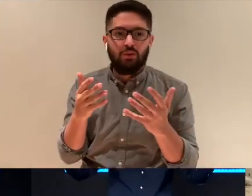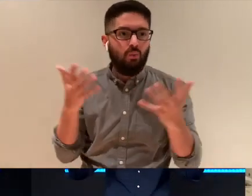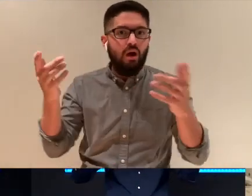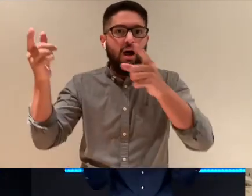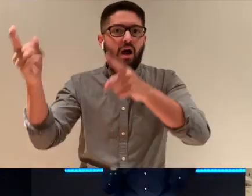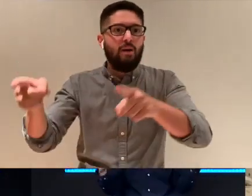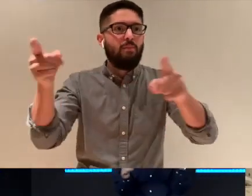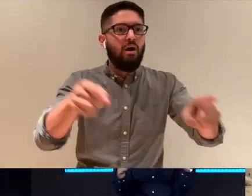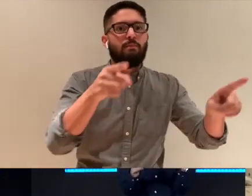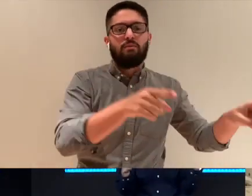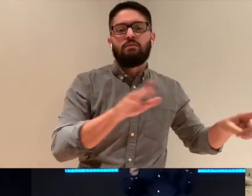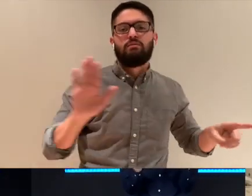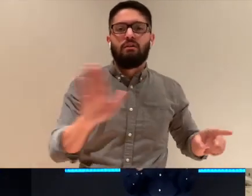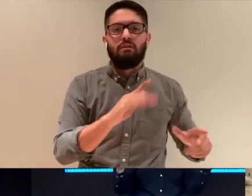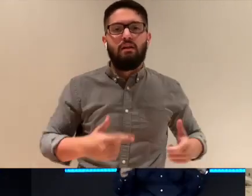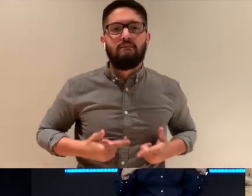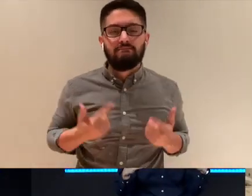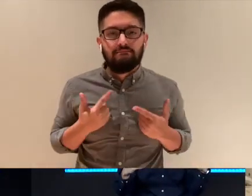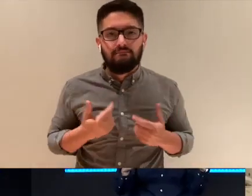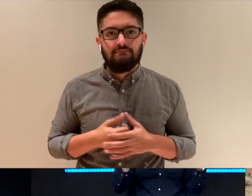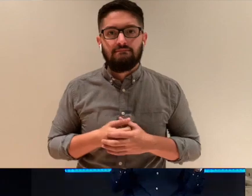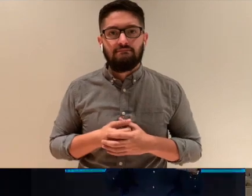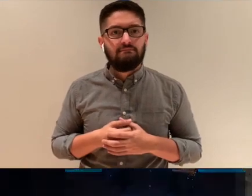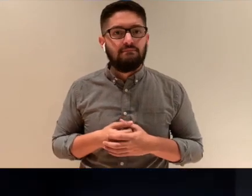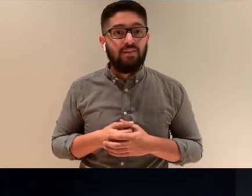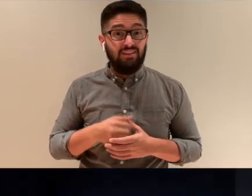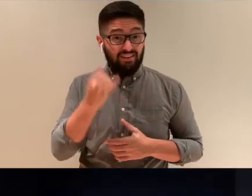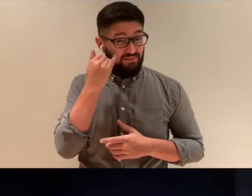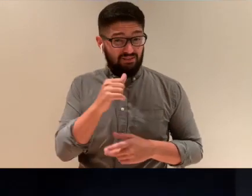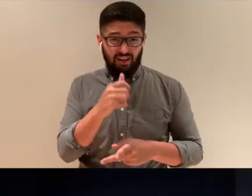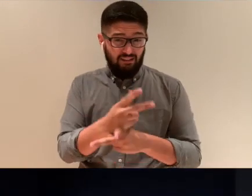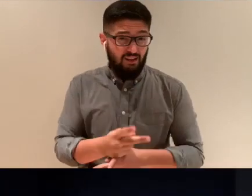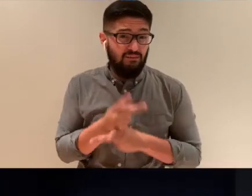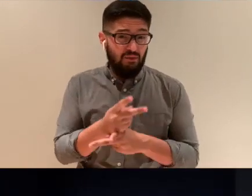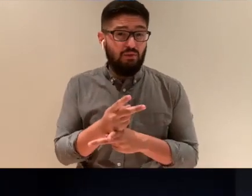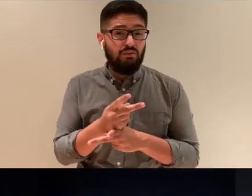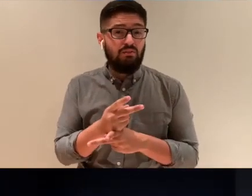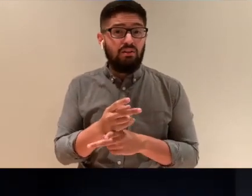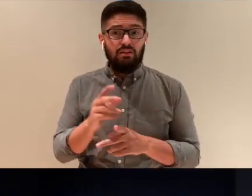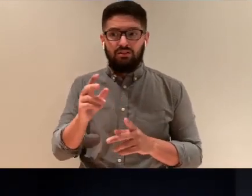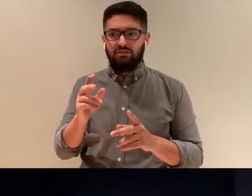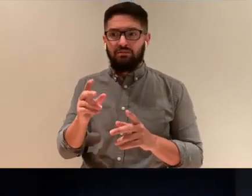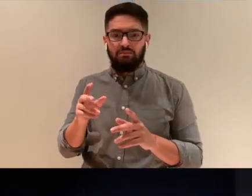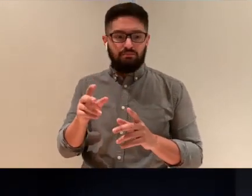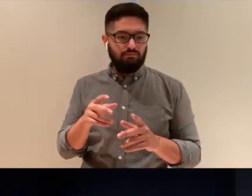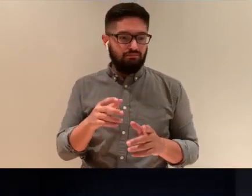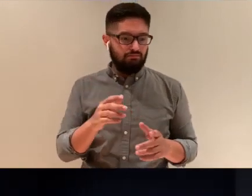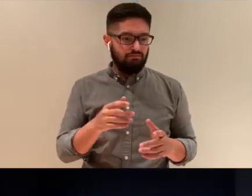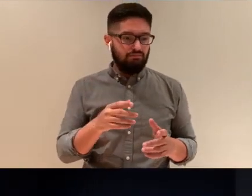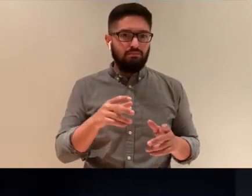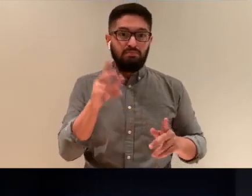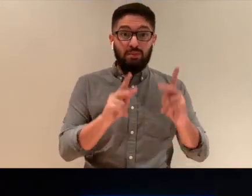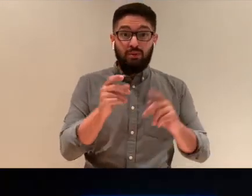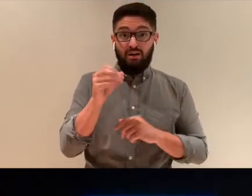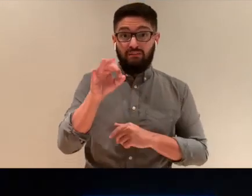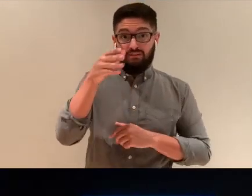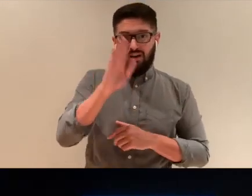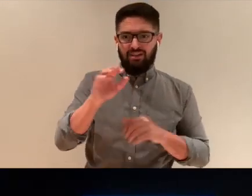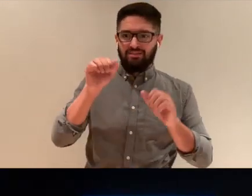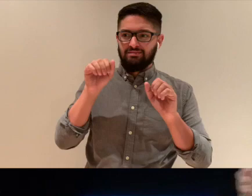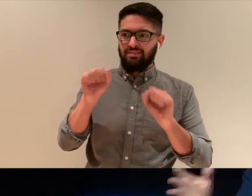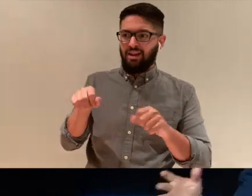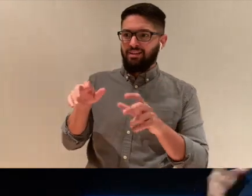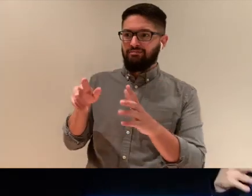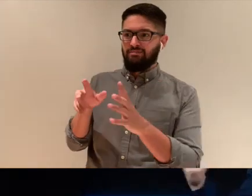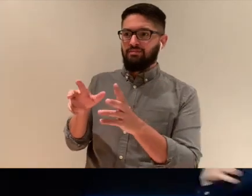focused on what's happening in their life. And if we're not careful, the people of God could adopt the same mentality. That